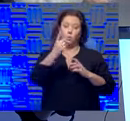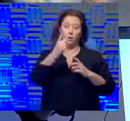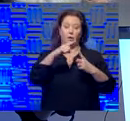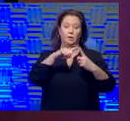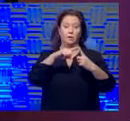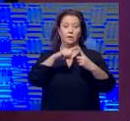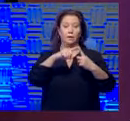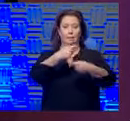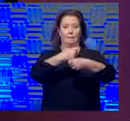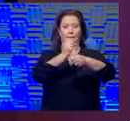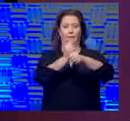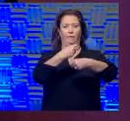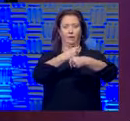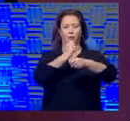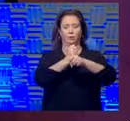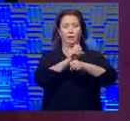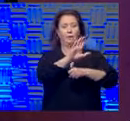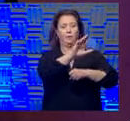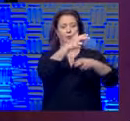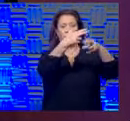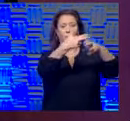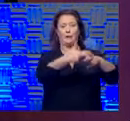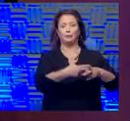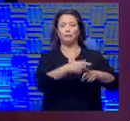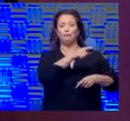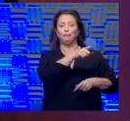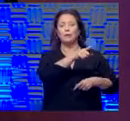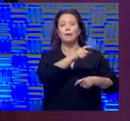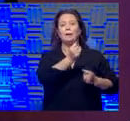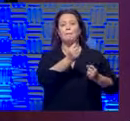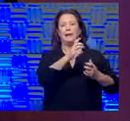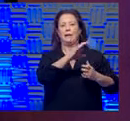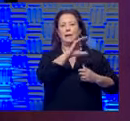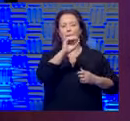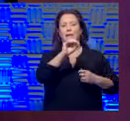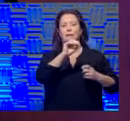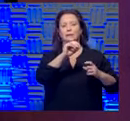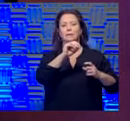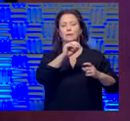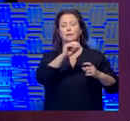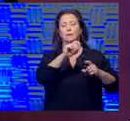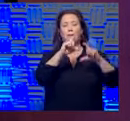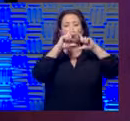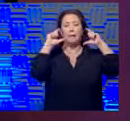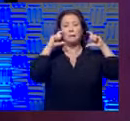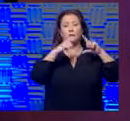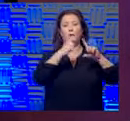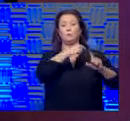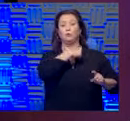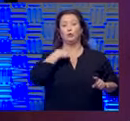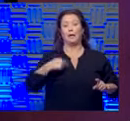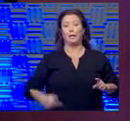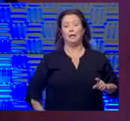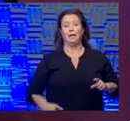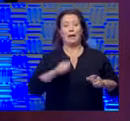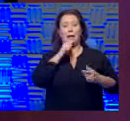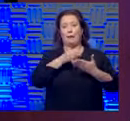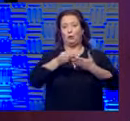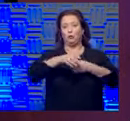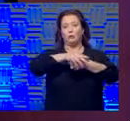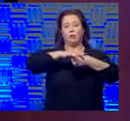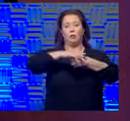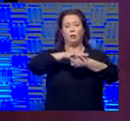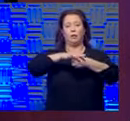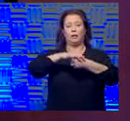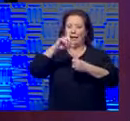look and see the manufacturer and what their reputation is, because a lot of these are coming from China, interestingly, and are not being acquired and purchased locally, which